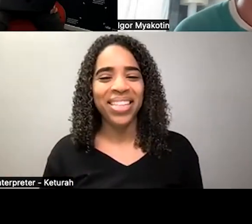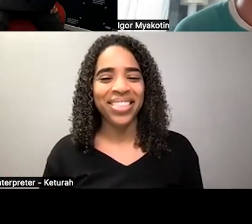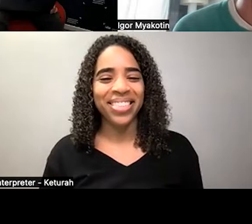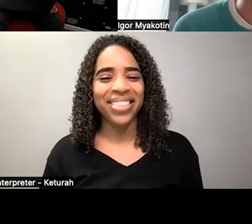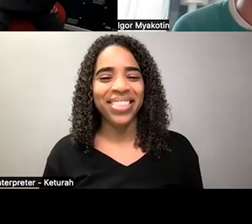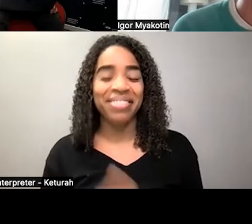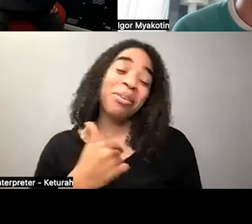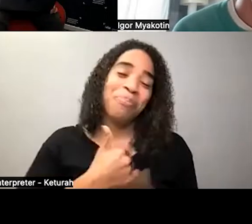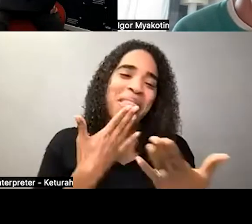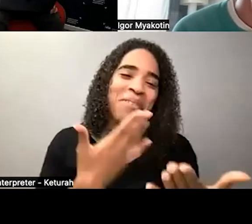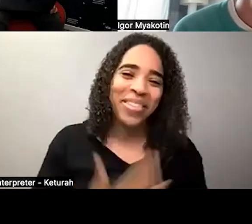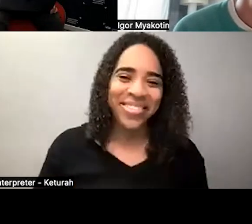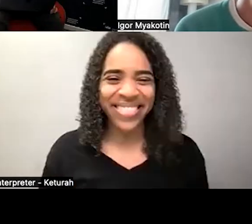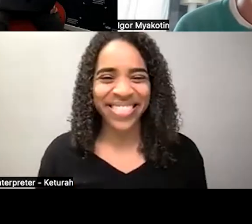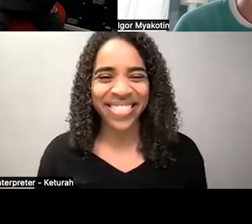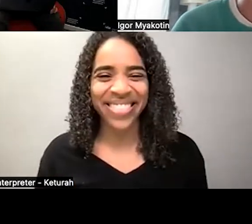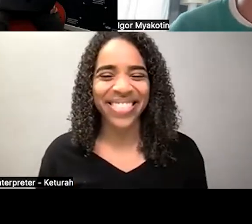I'm thankful for that.